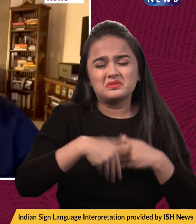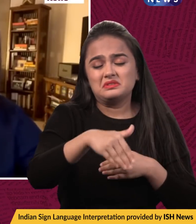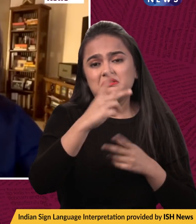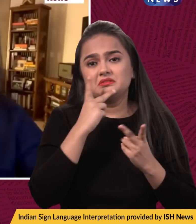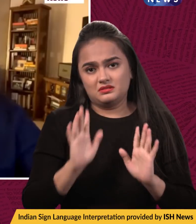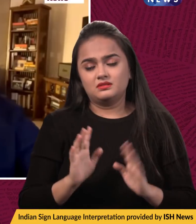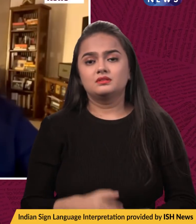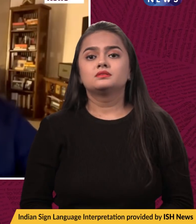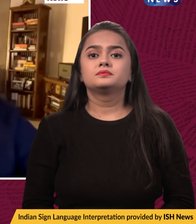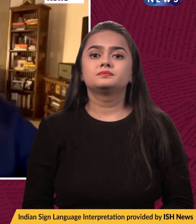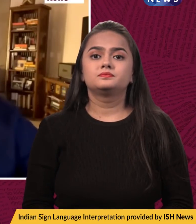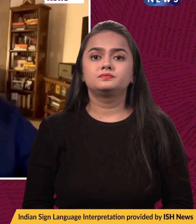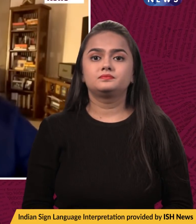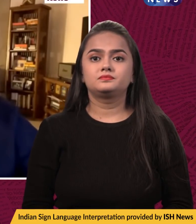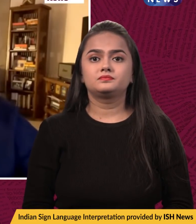well.